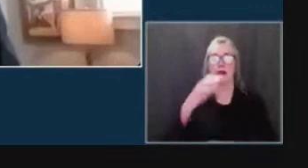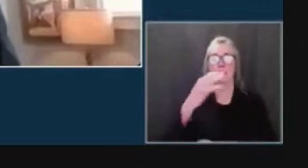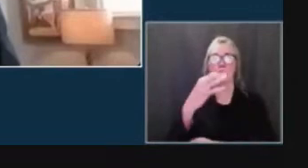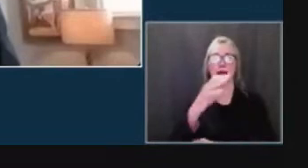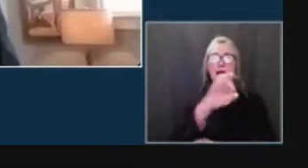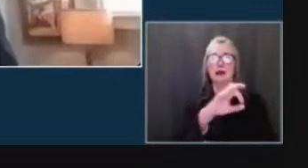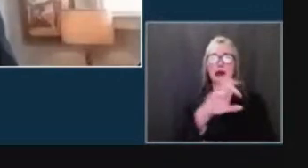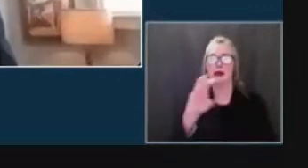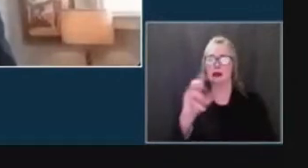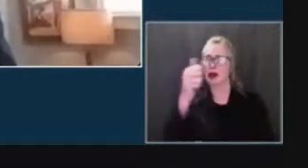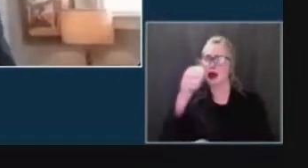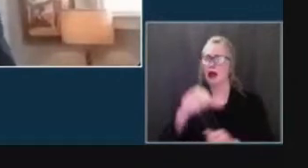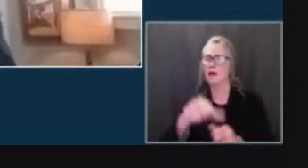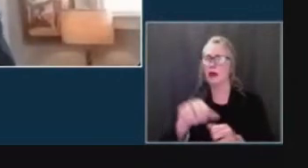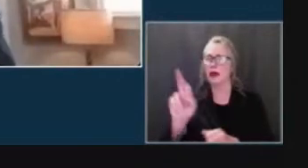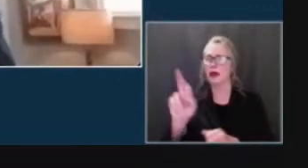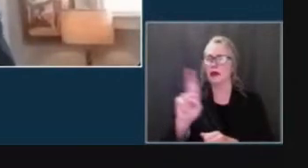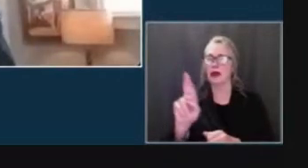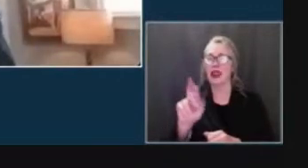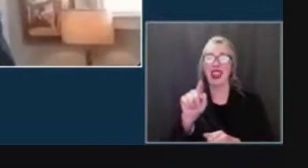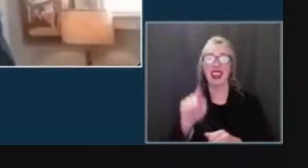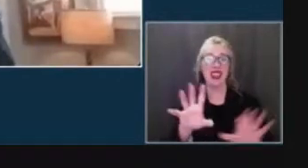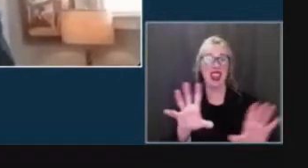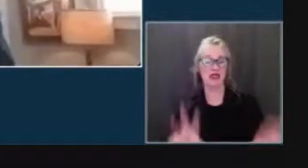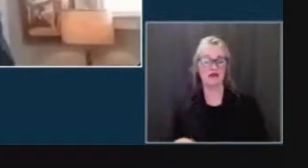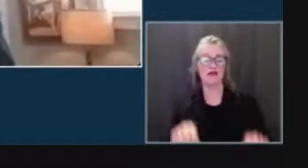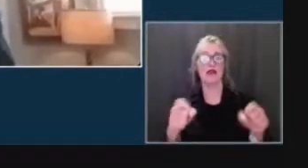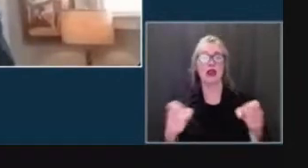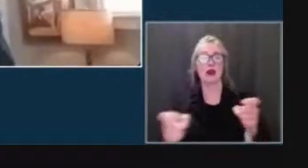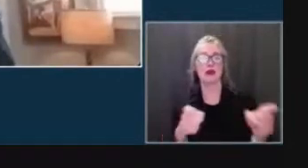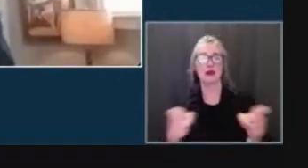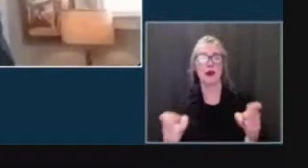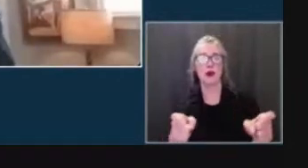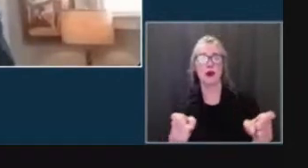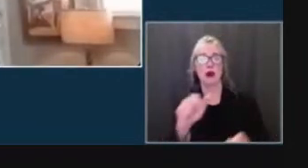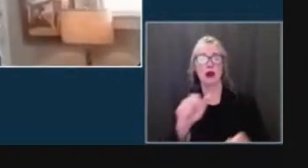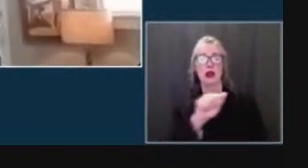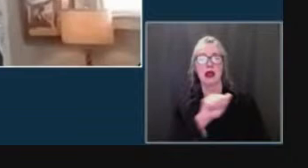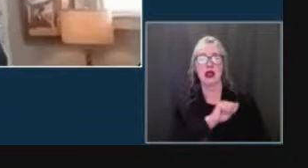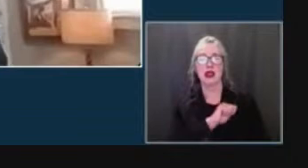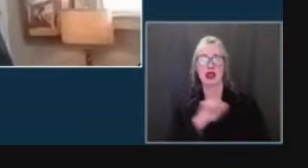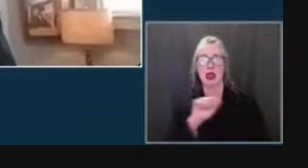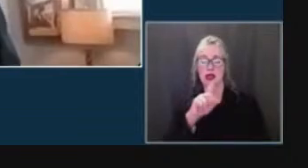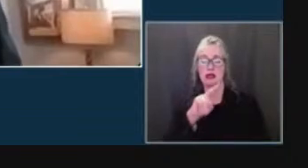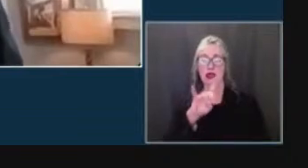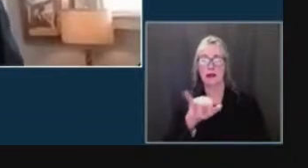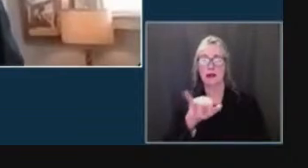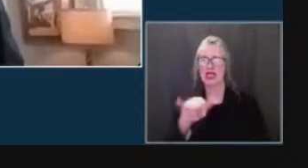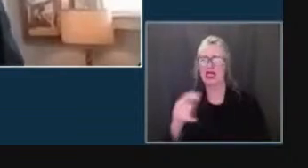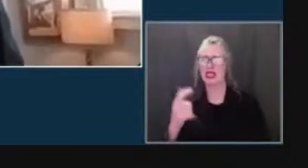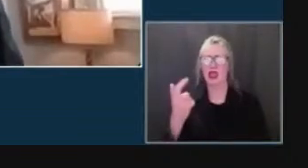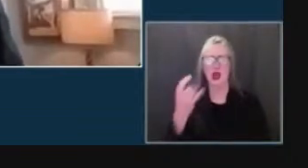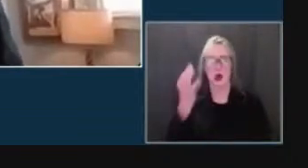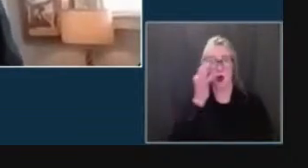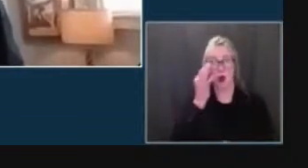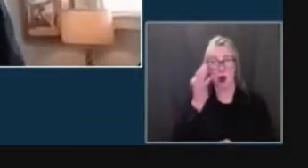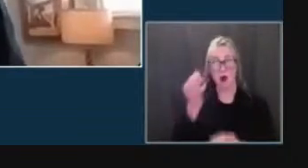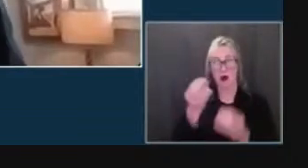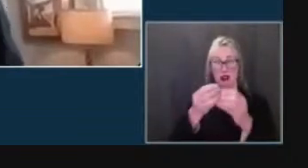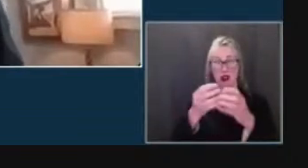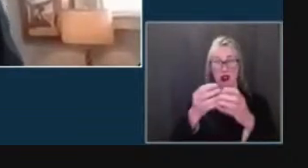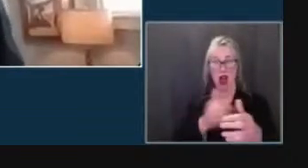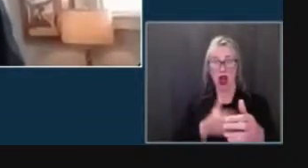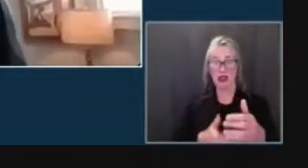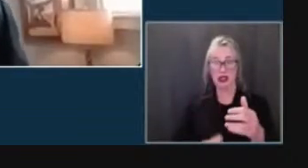governor, Republican-controlled assembly, and we were one vote away from losing a majority in the legislature, in the